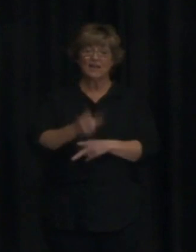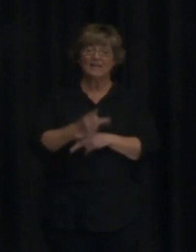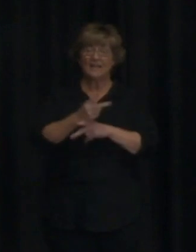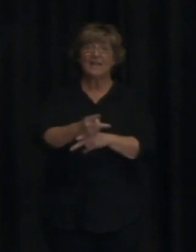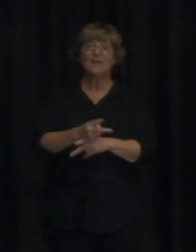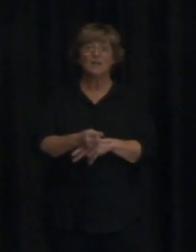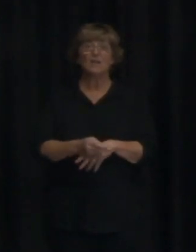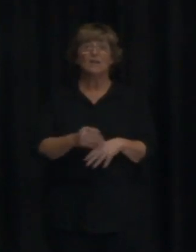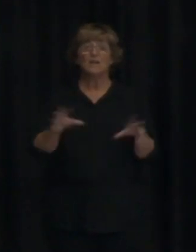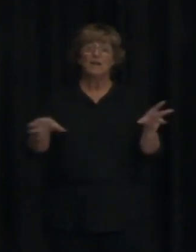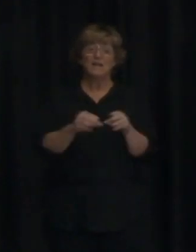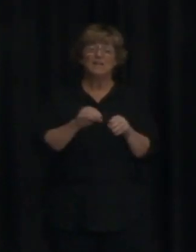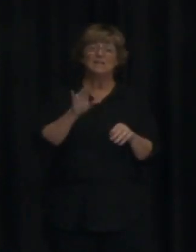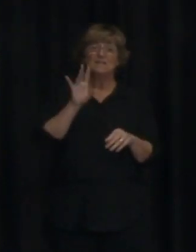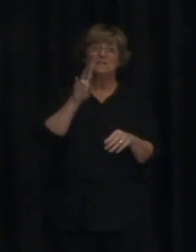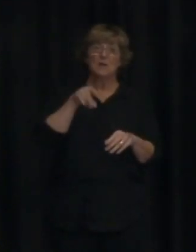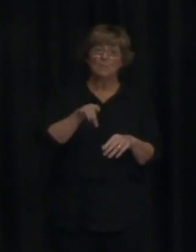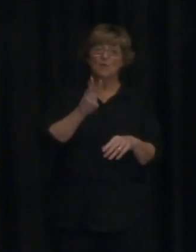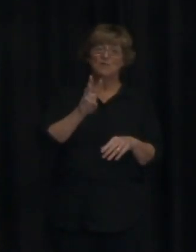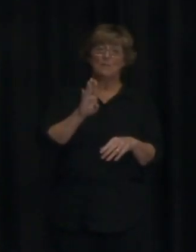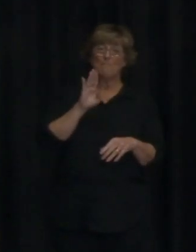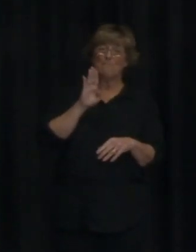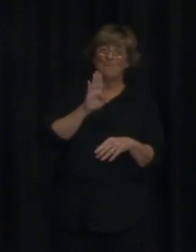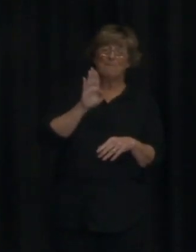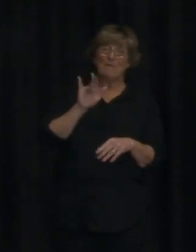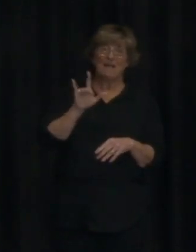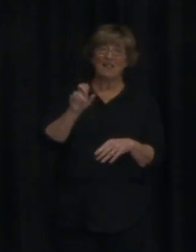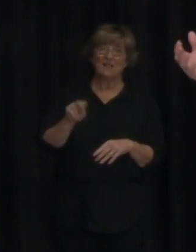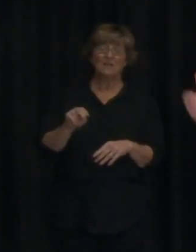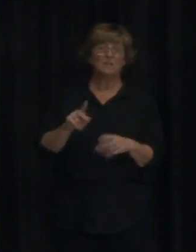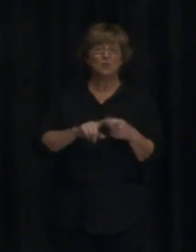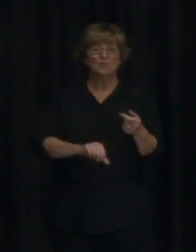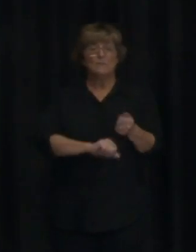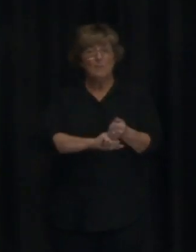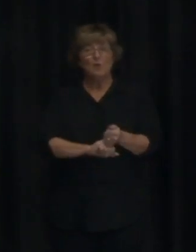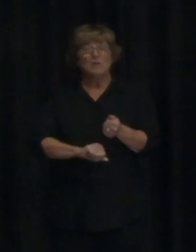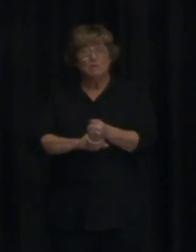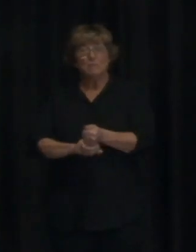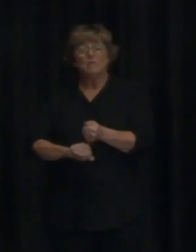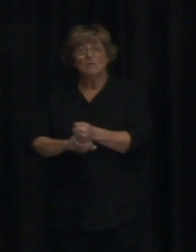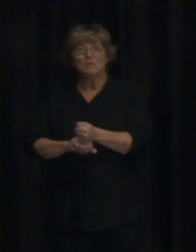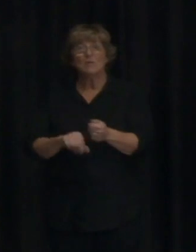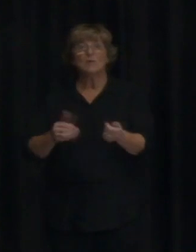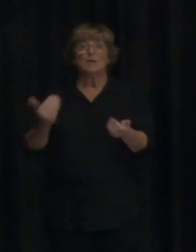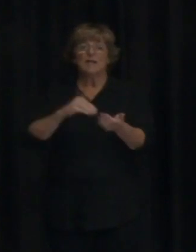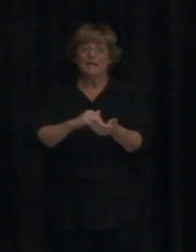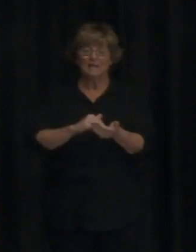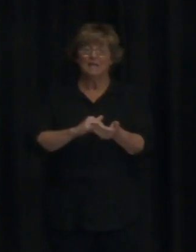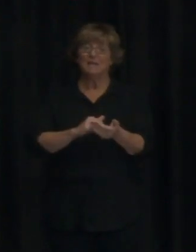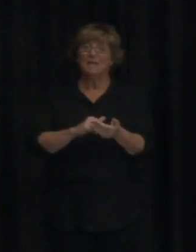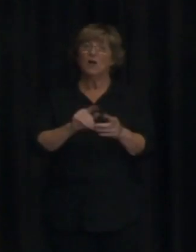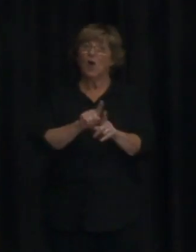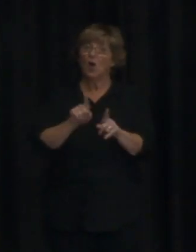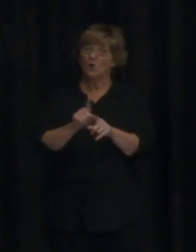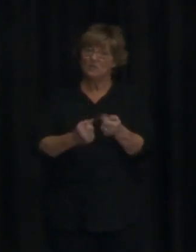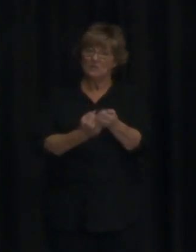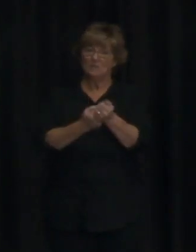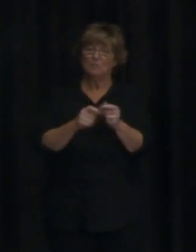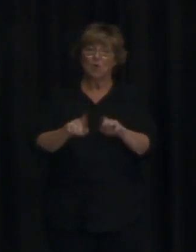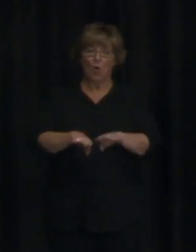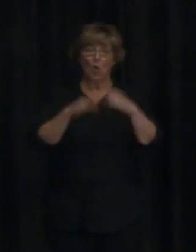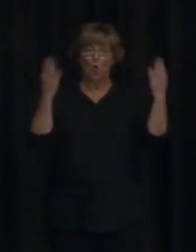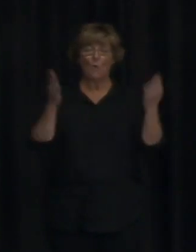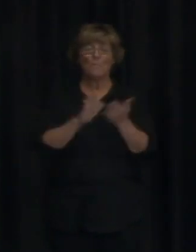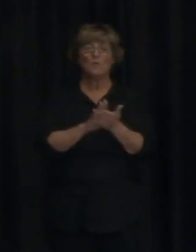that $7.6 billion deal to help support these efforts, including reopening schools. And of course, today,